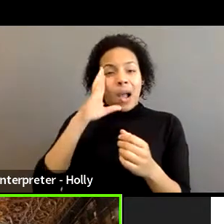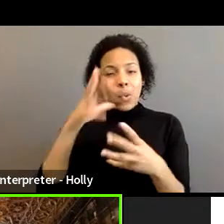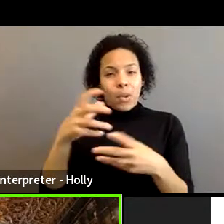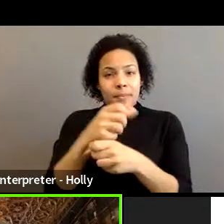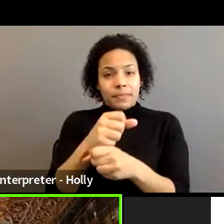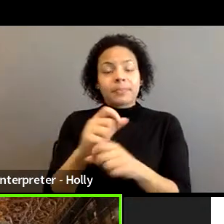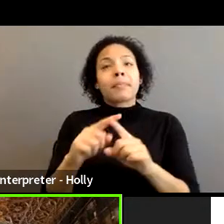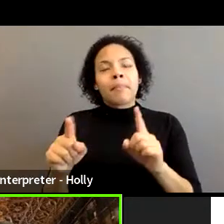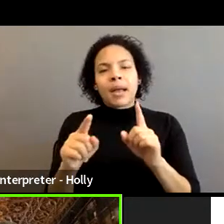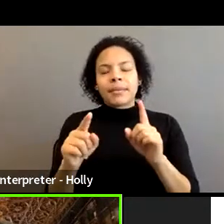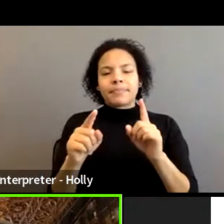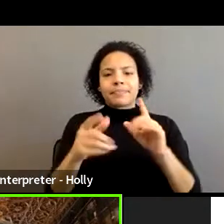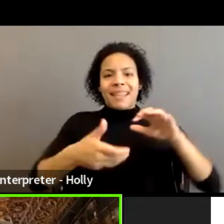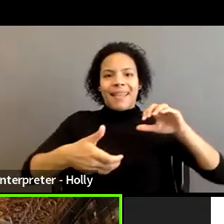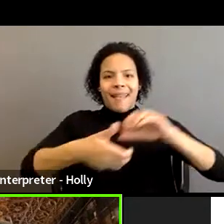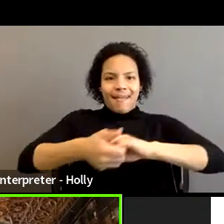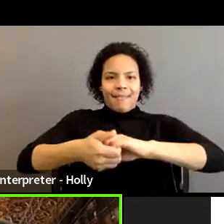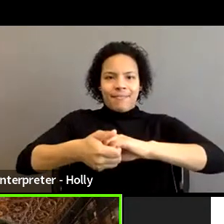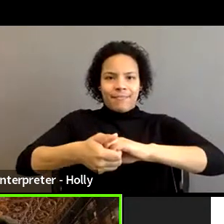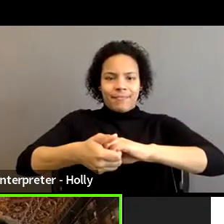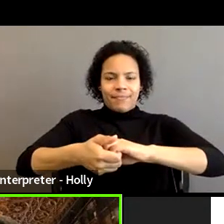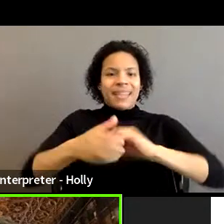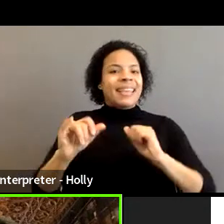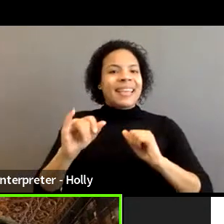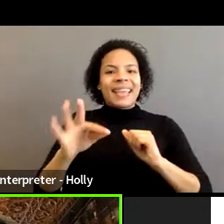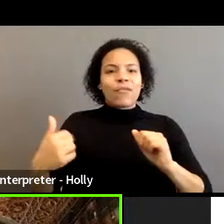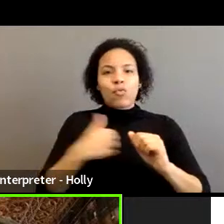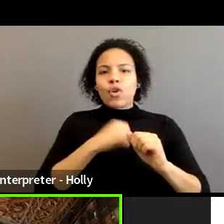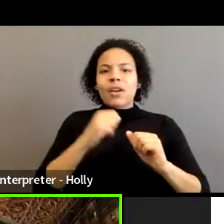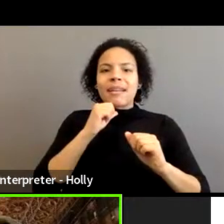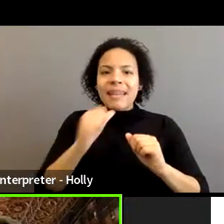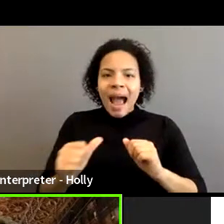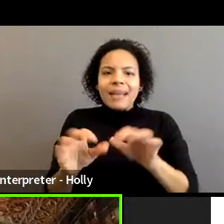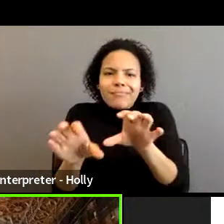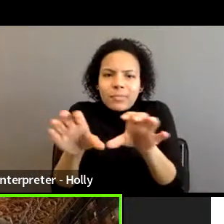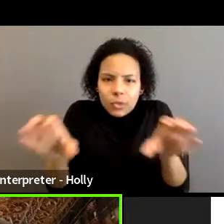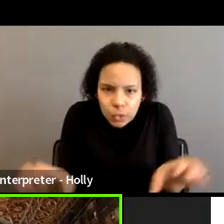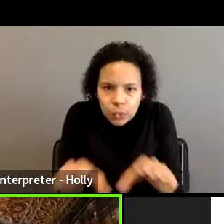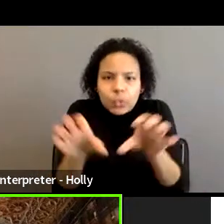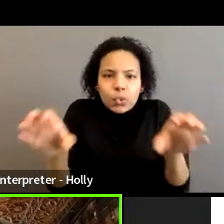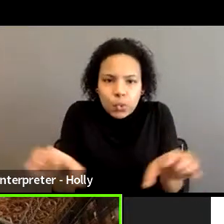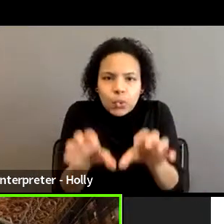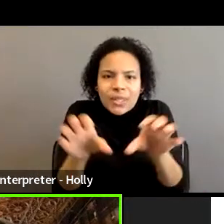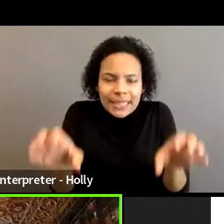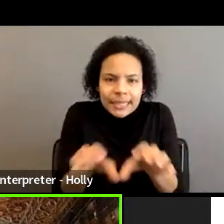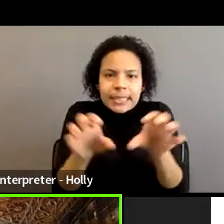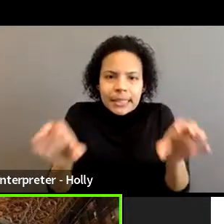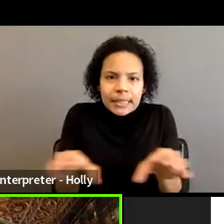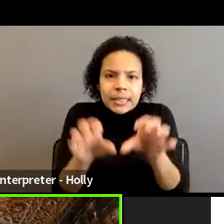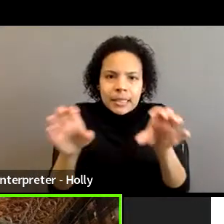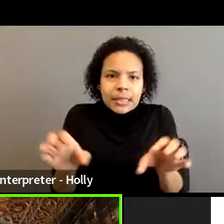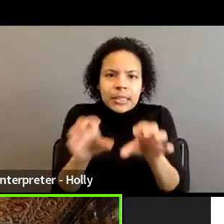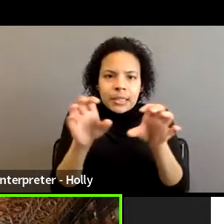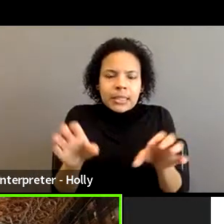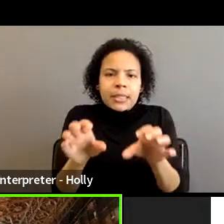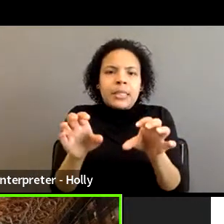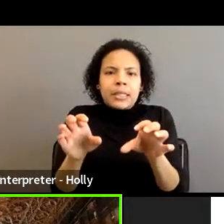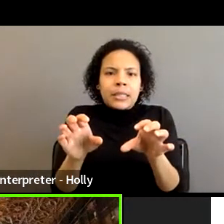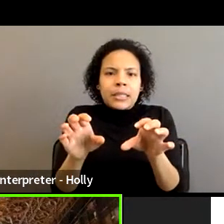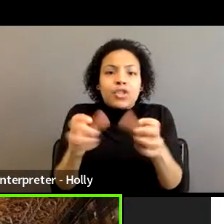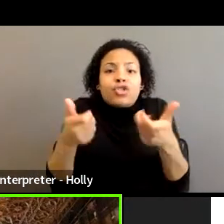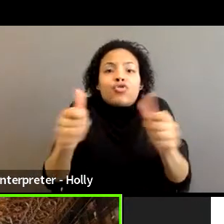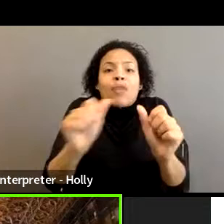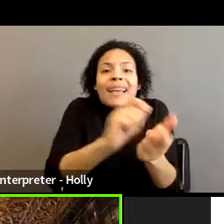to that, if we are not actively doing something to disrupt the system of injustice, which I just